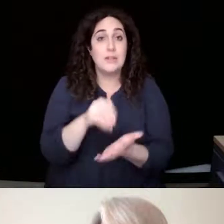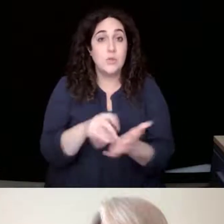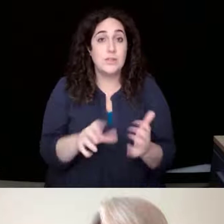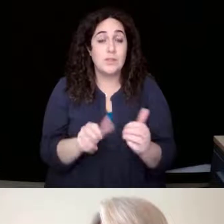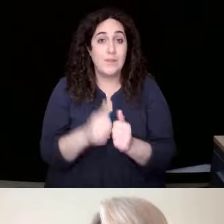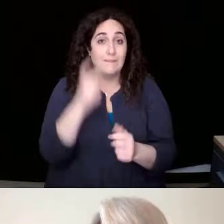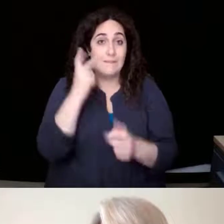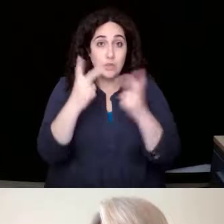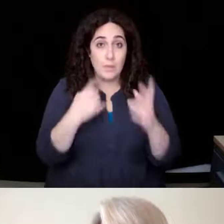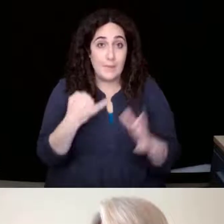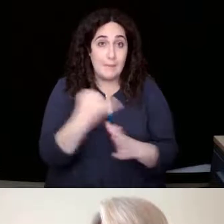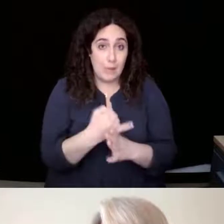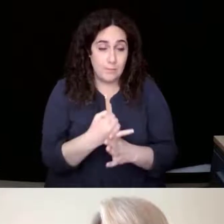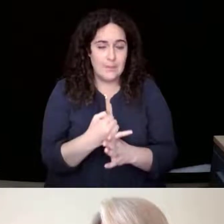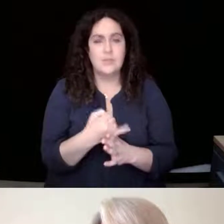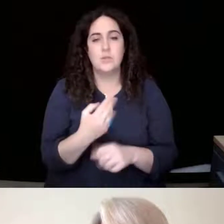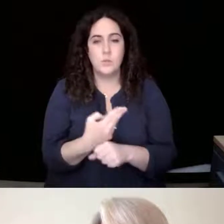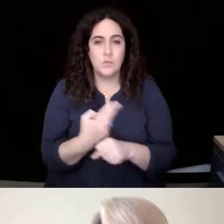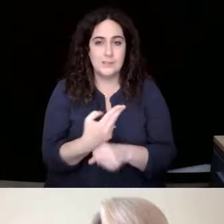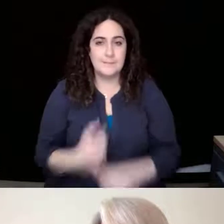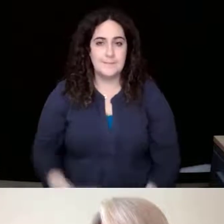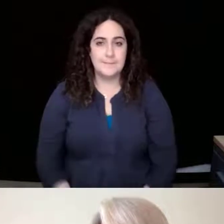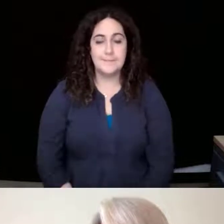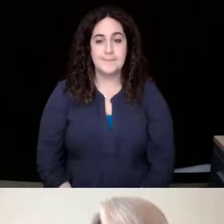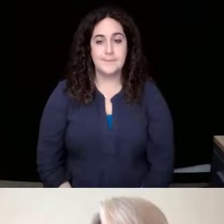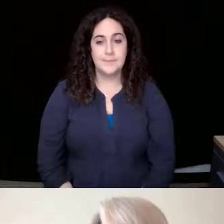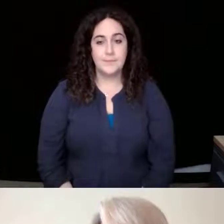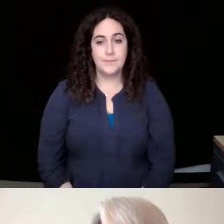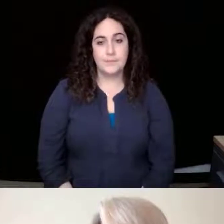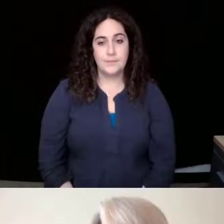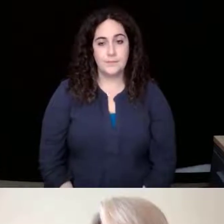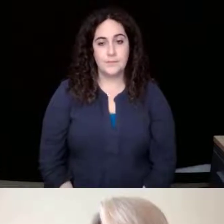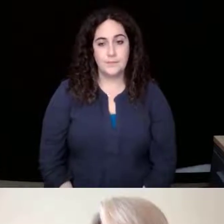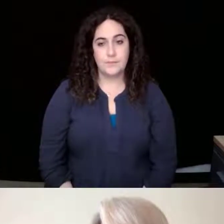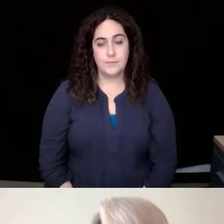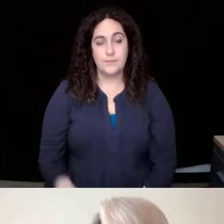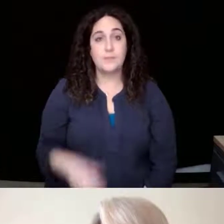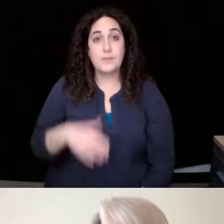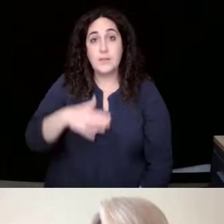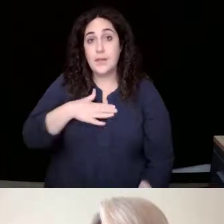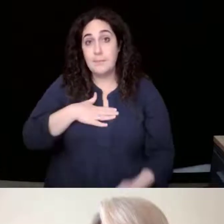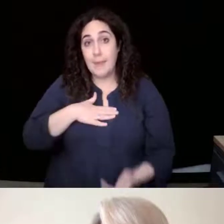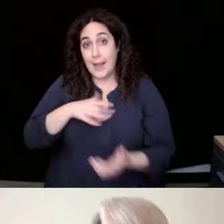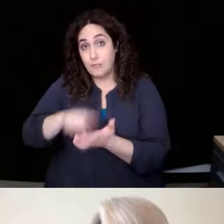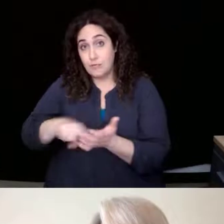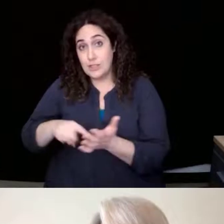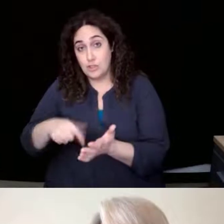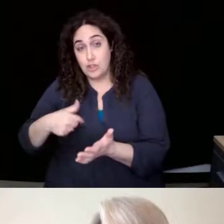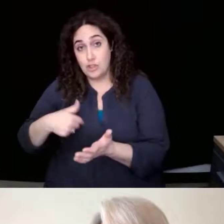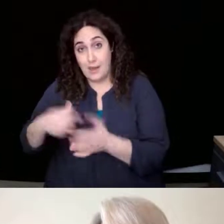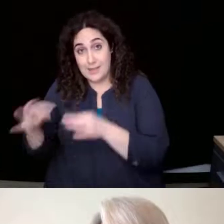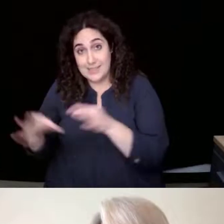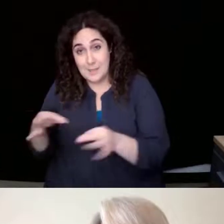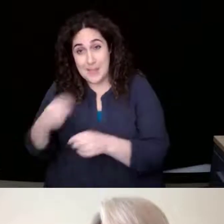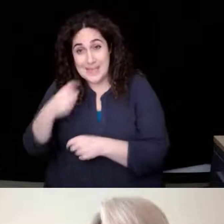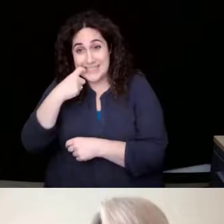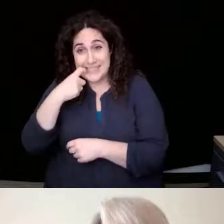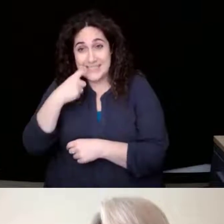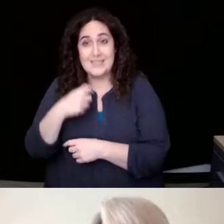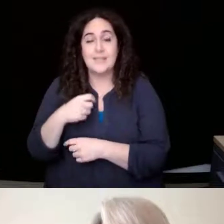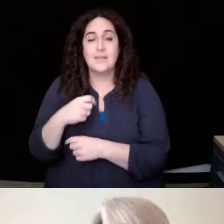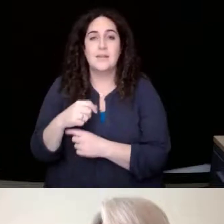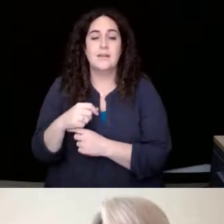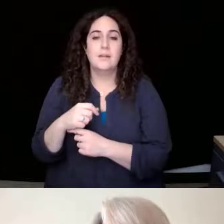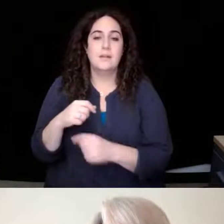the work that I talked about in my talk, we were kind of approaching it from,